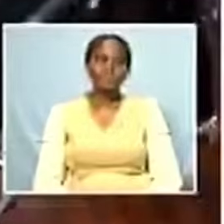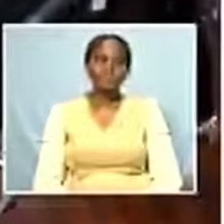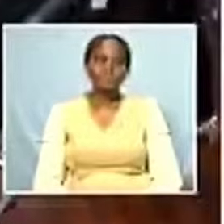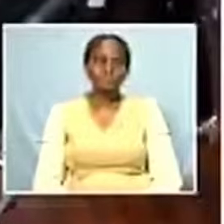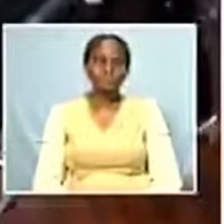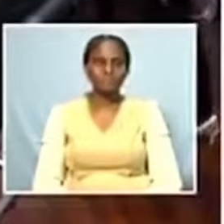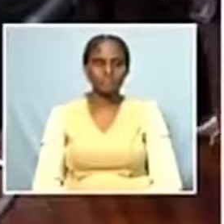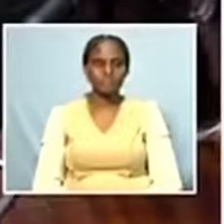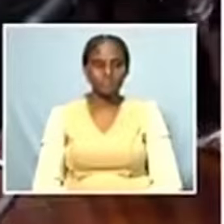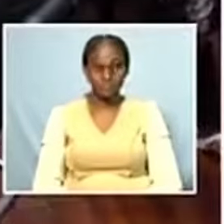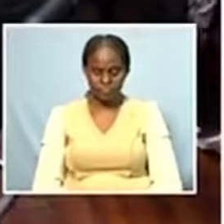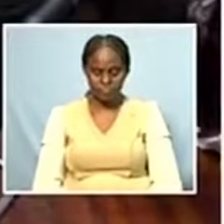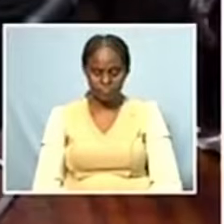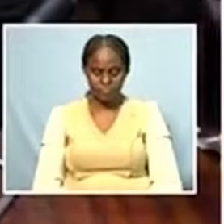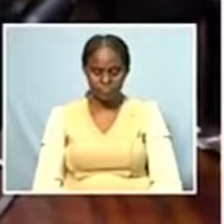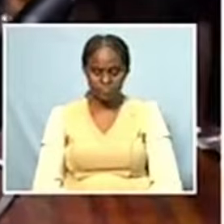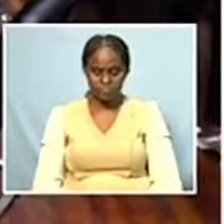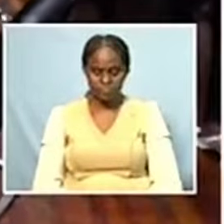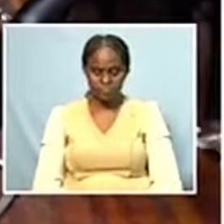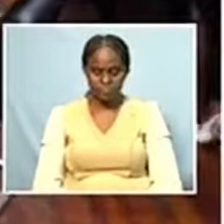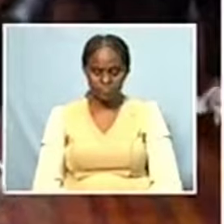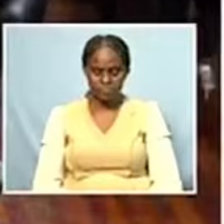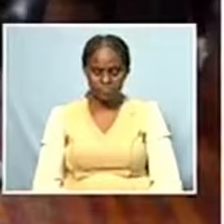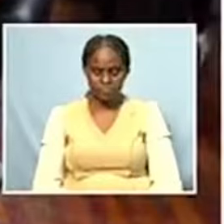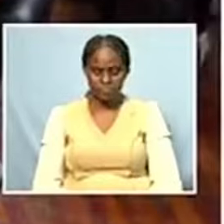you, Chair. Thank you, Honorable Mwila.